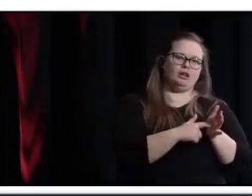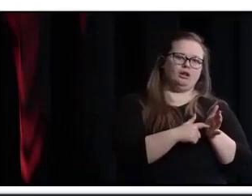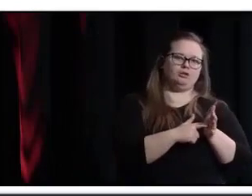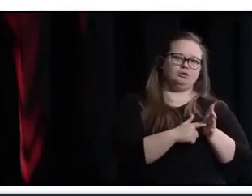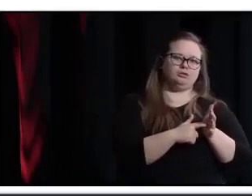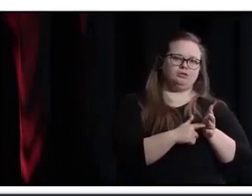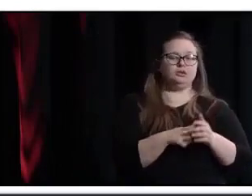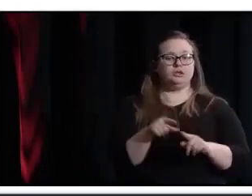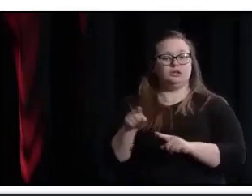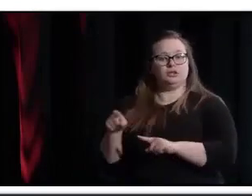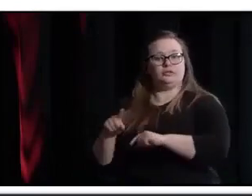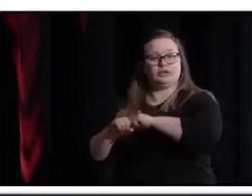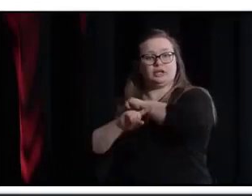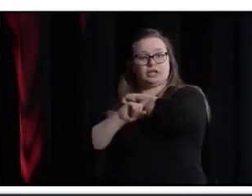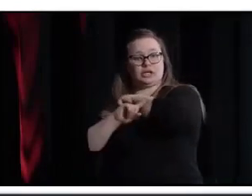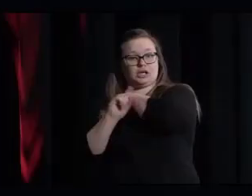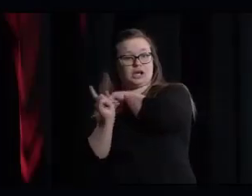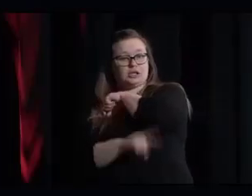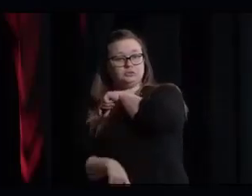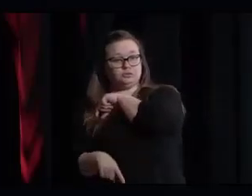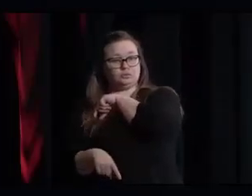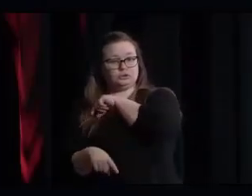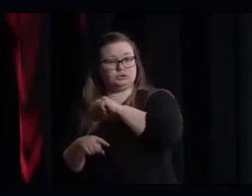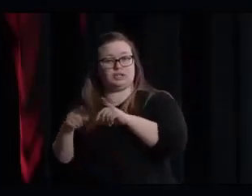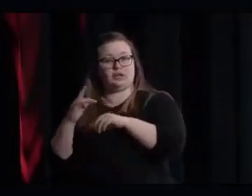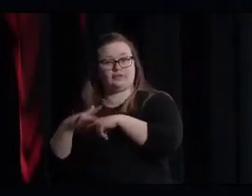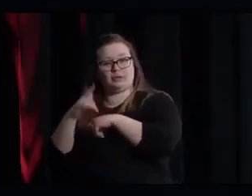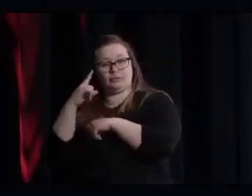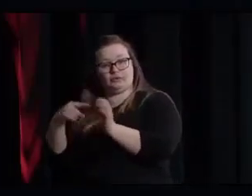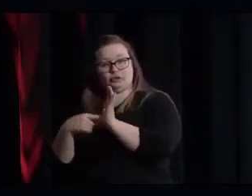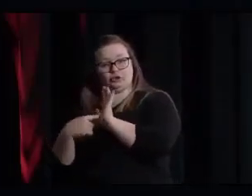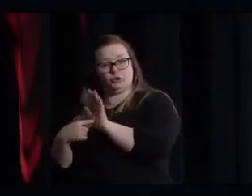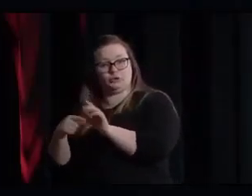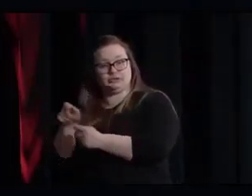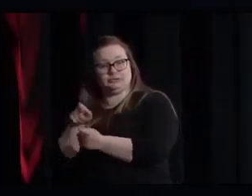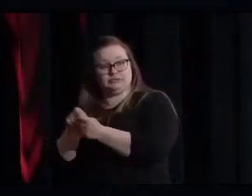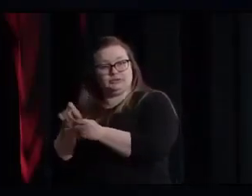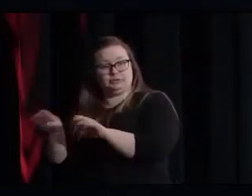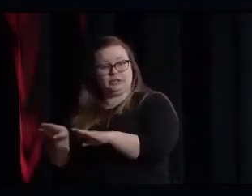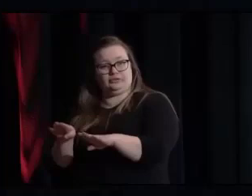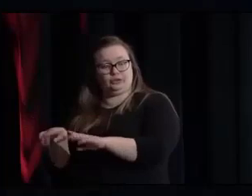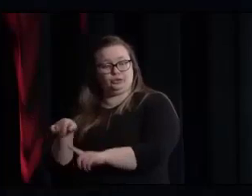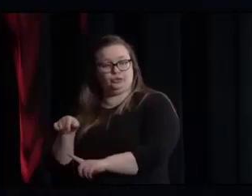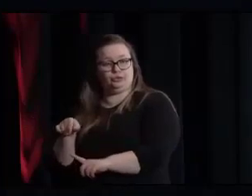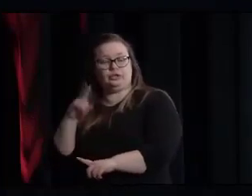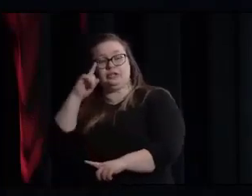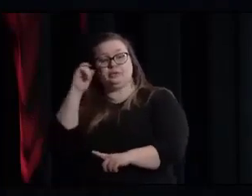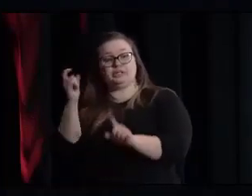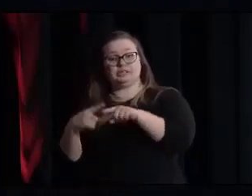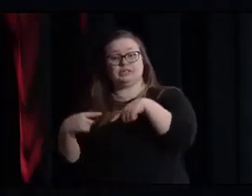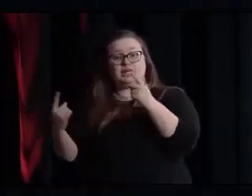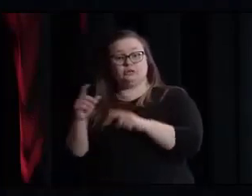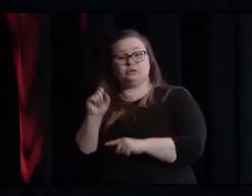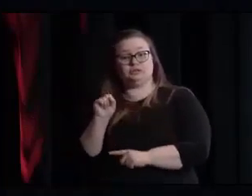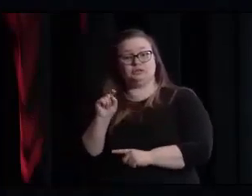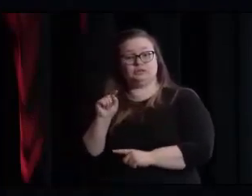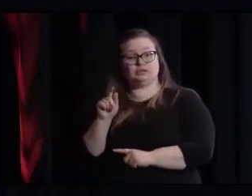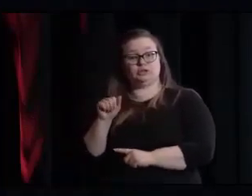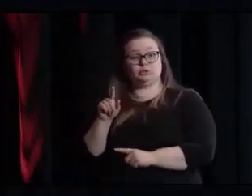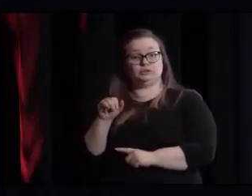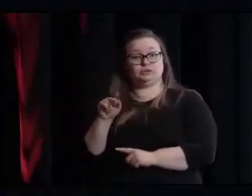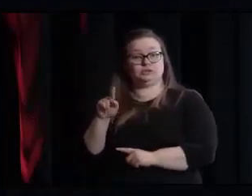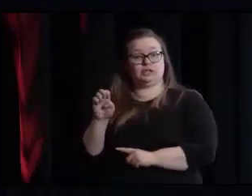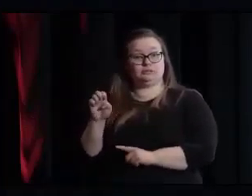consequences available for showing certain behavior. It's because these counter-stereotype examples they found